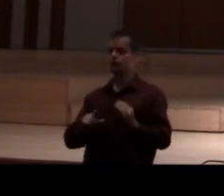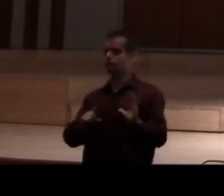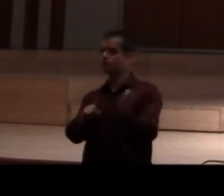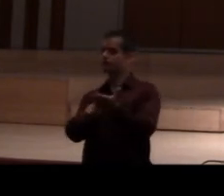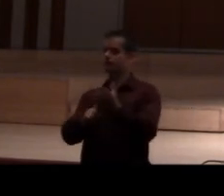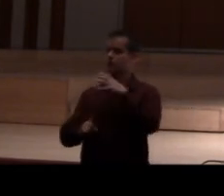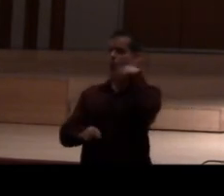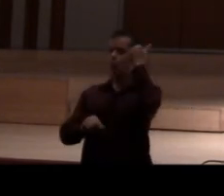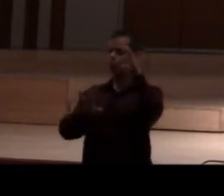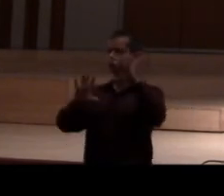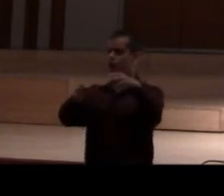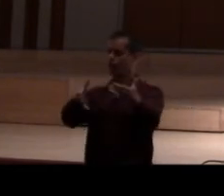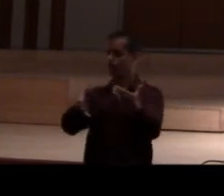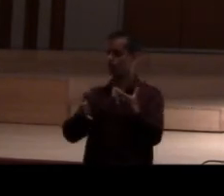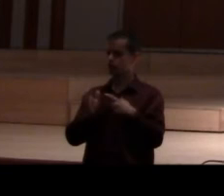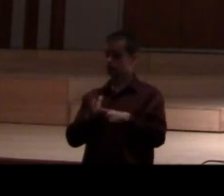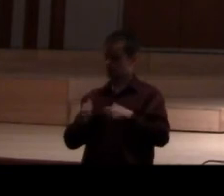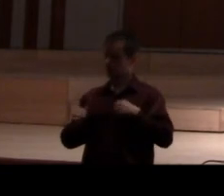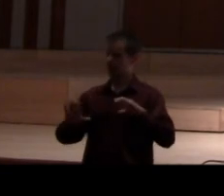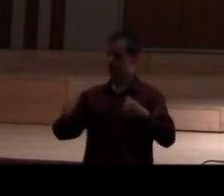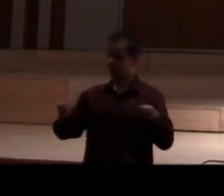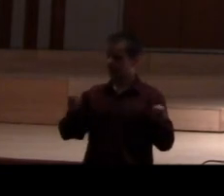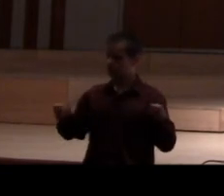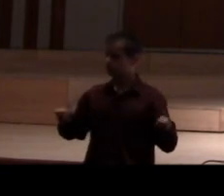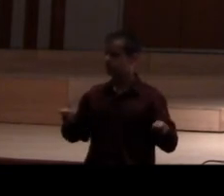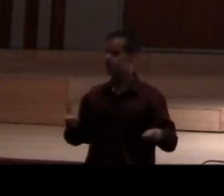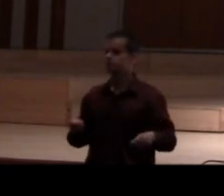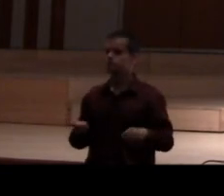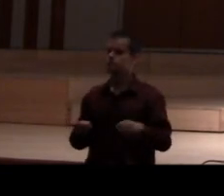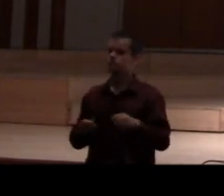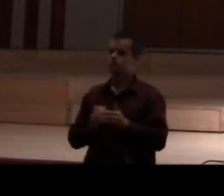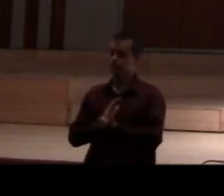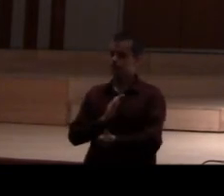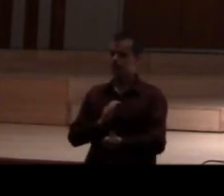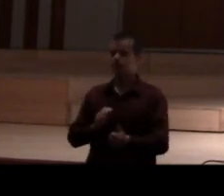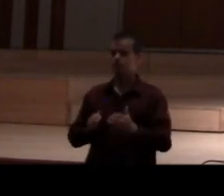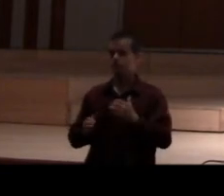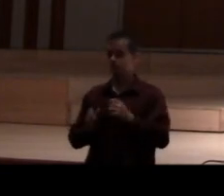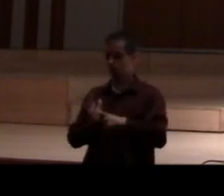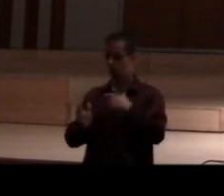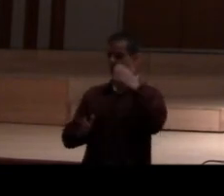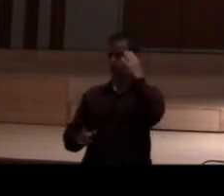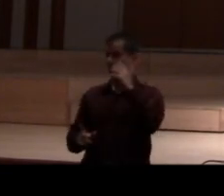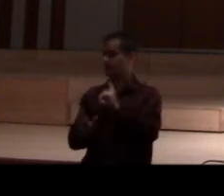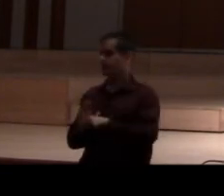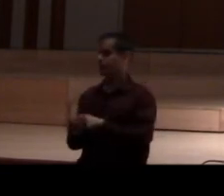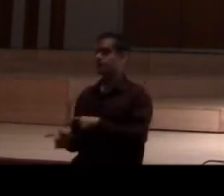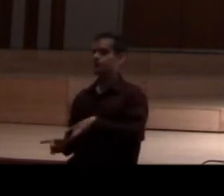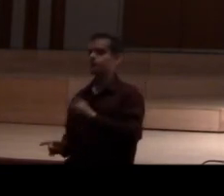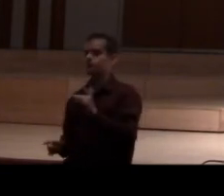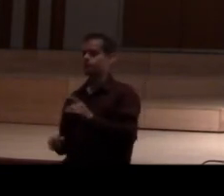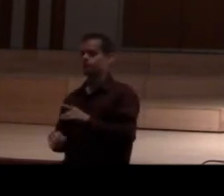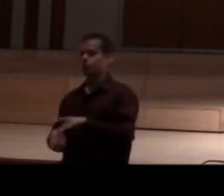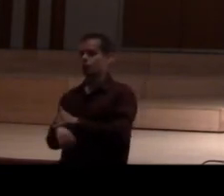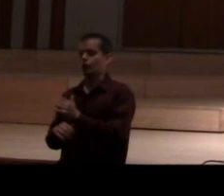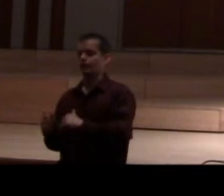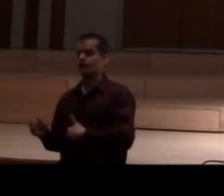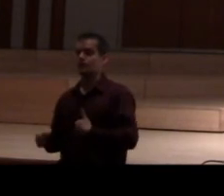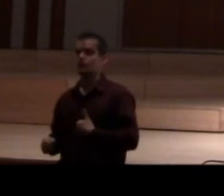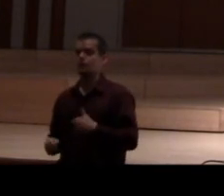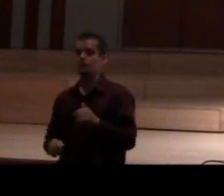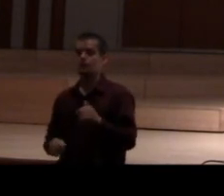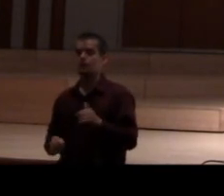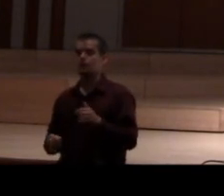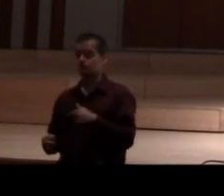crowd, to show our classroom management skills and our know-how. And eventually, she discovered, a bit sooner than I, that